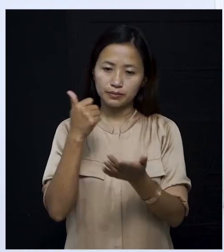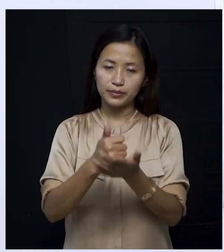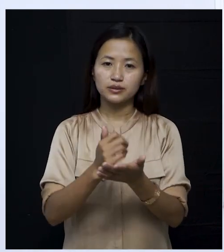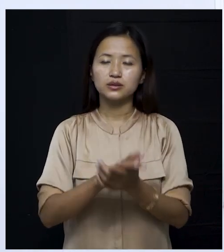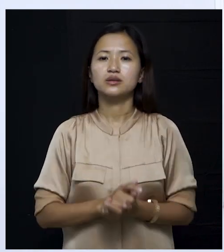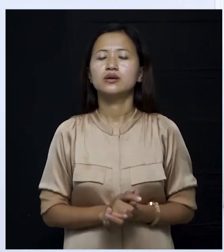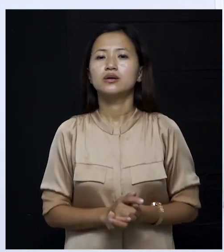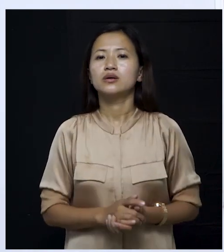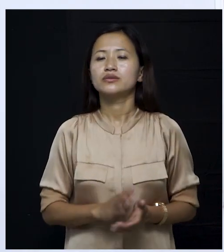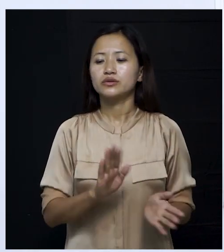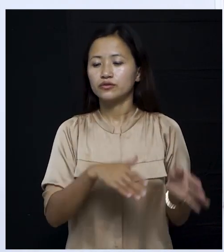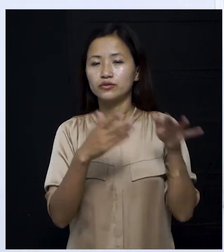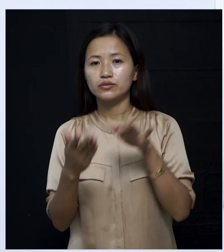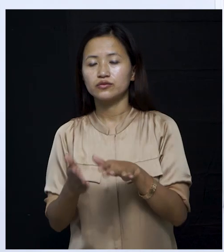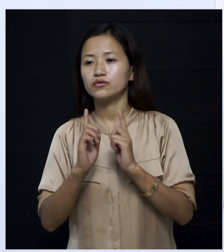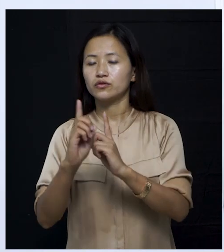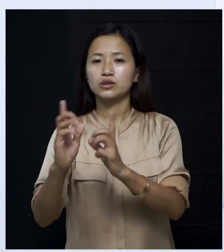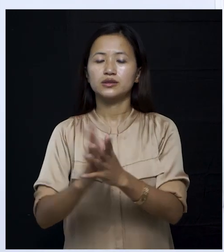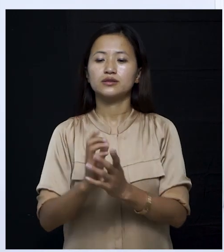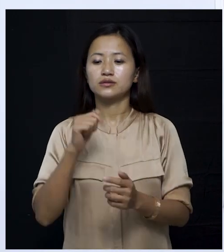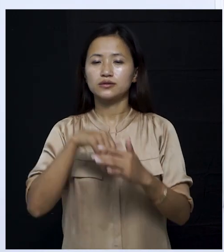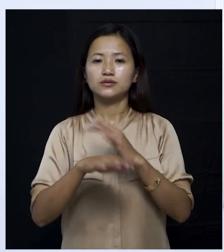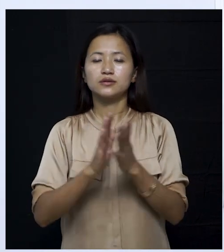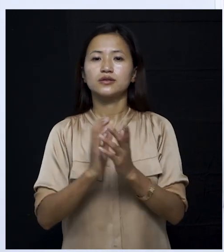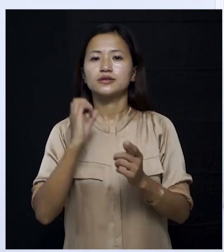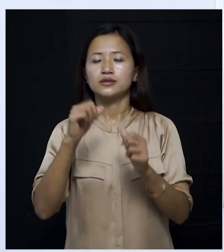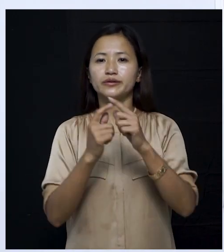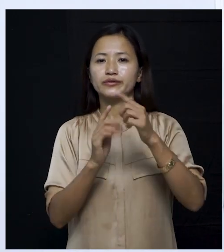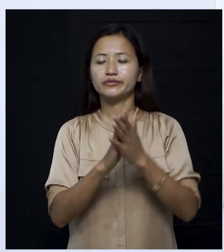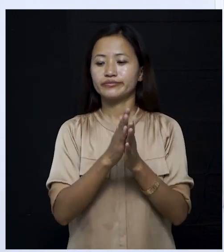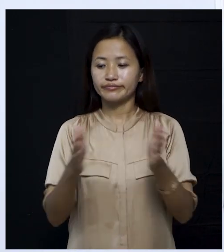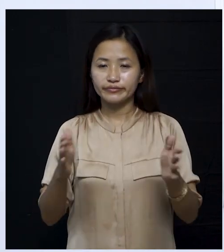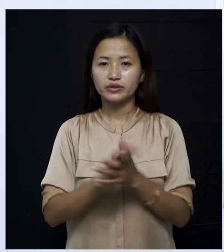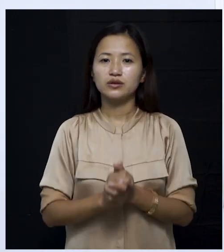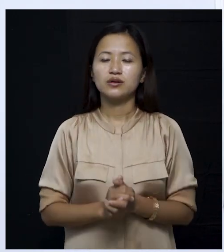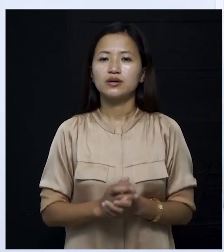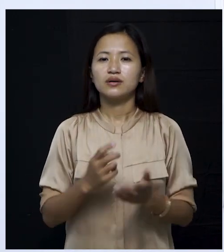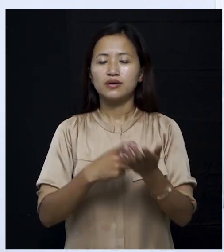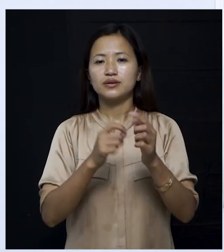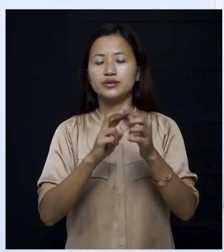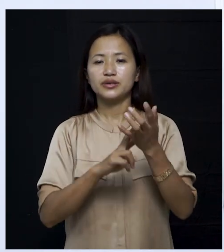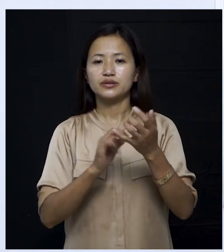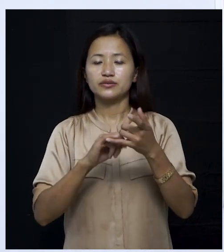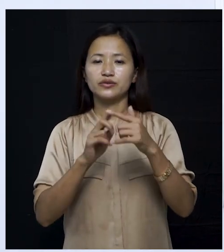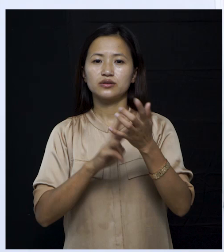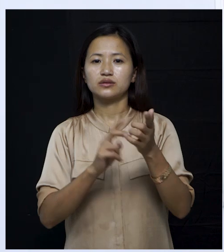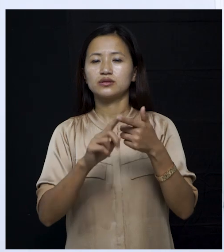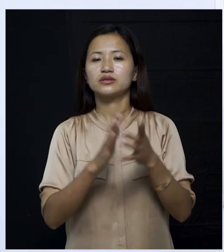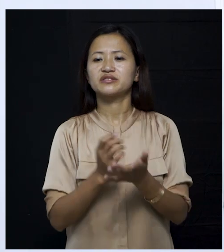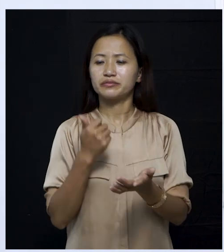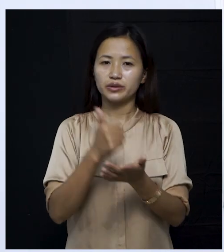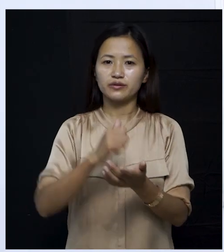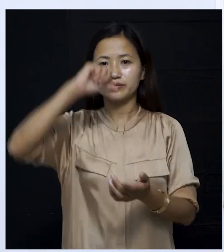all of them, they fall under this category. Then you also have this Reserve Bank of India, isn't it?